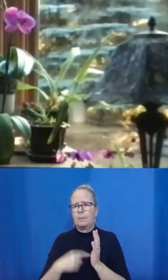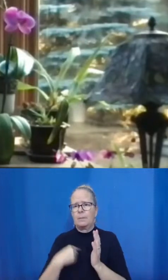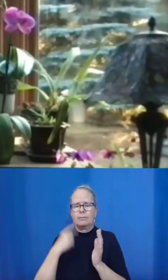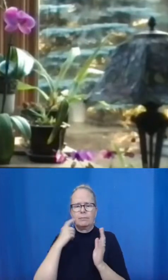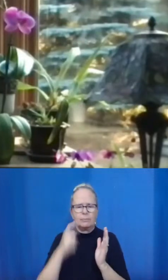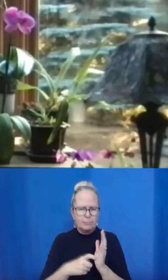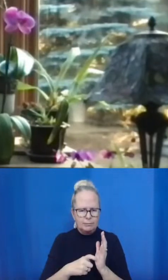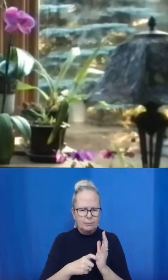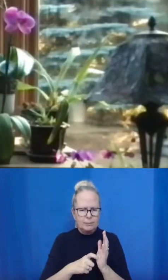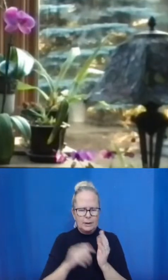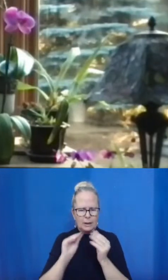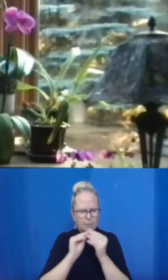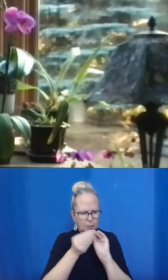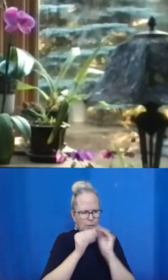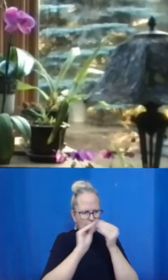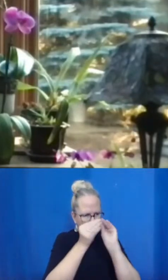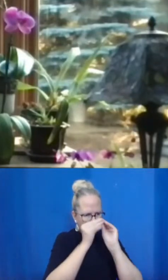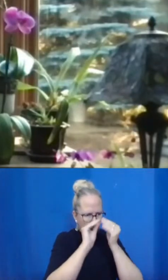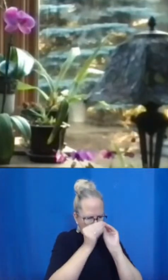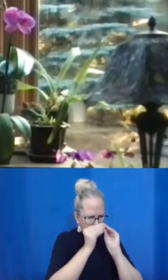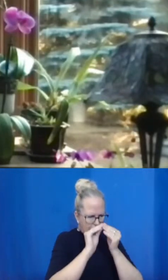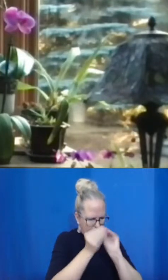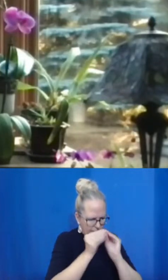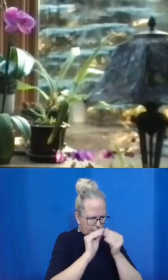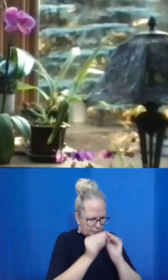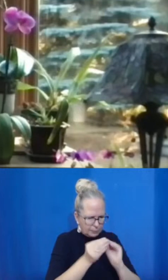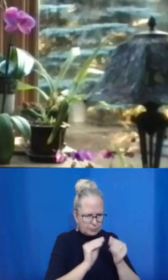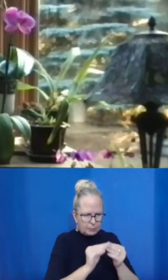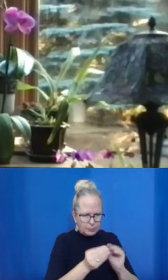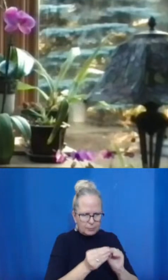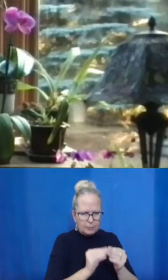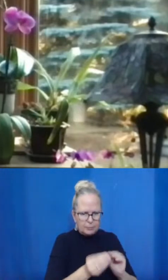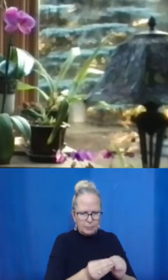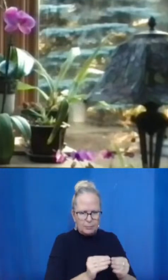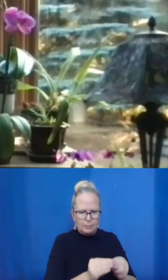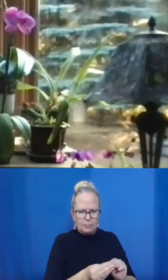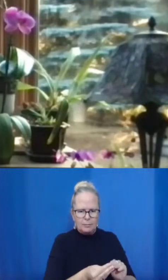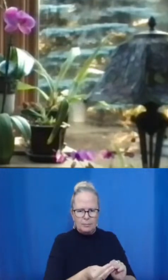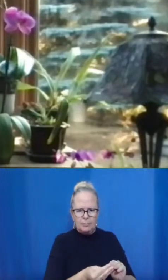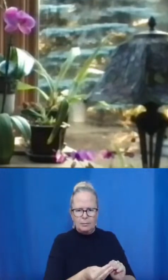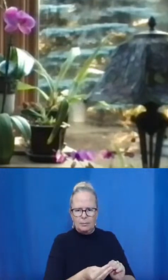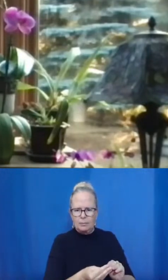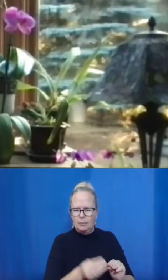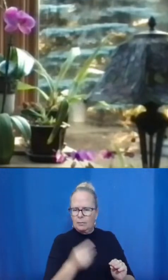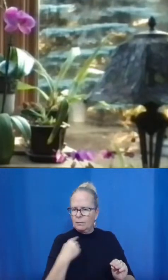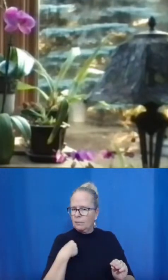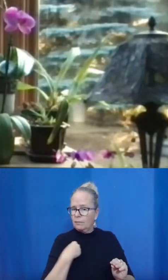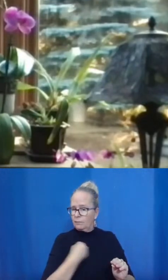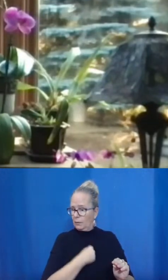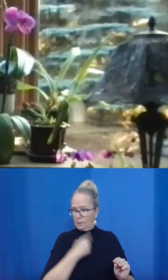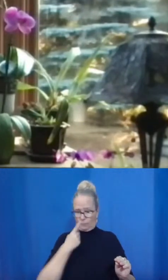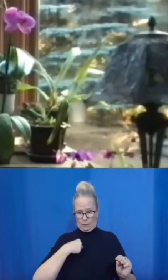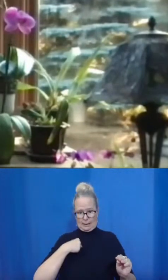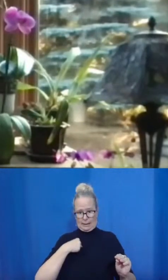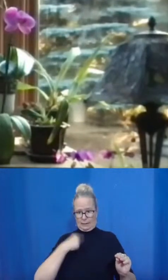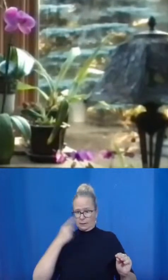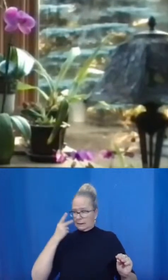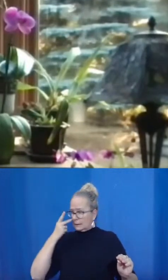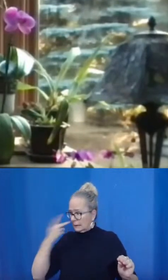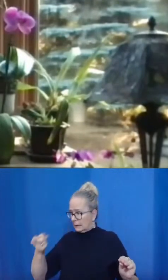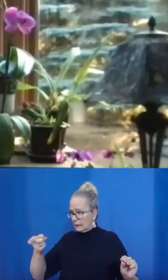we hear their stories and share their stories, and I'm very grateful that they have agreed to share some of these perspectives today.